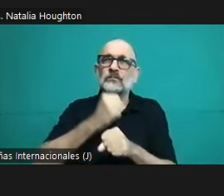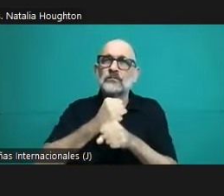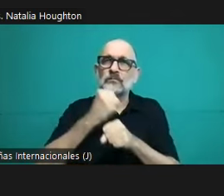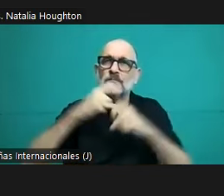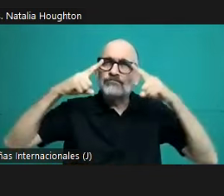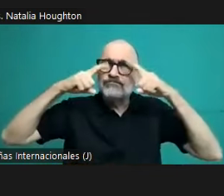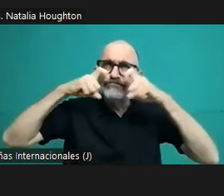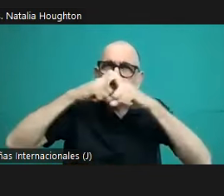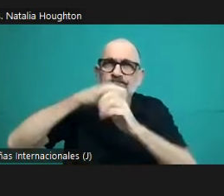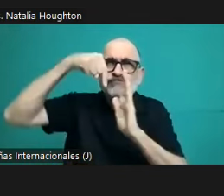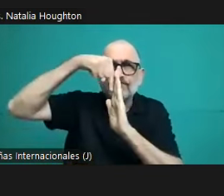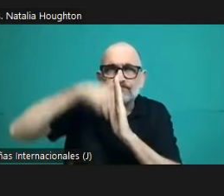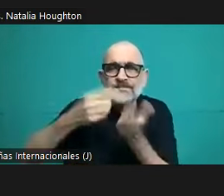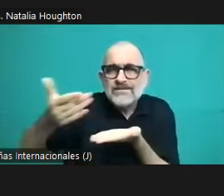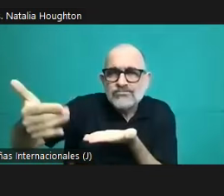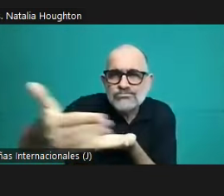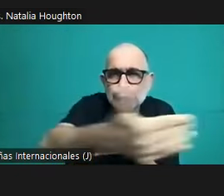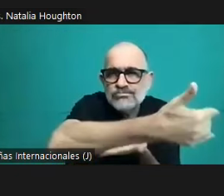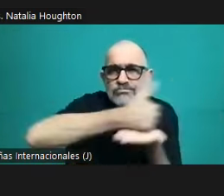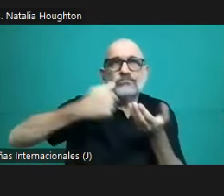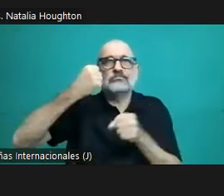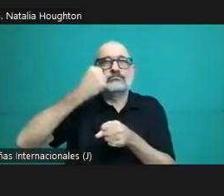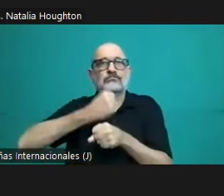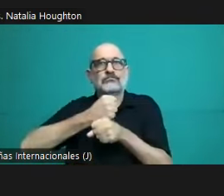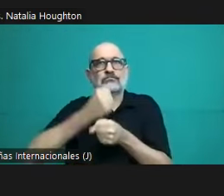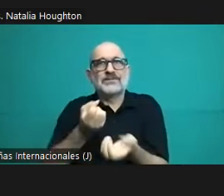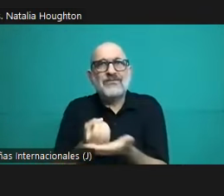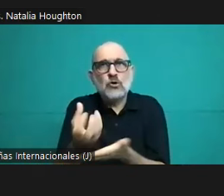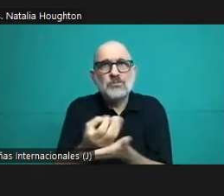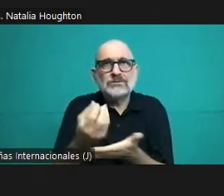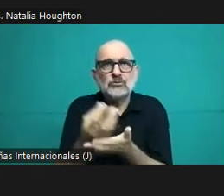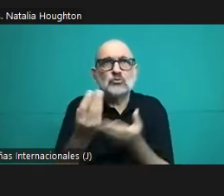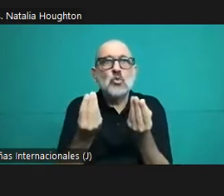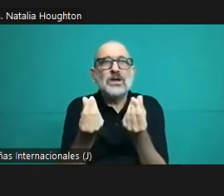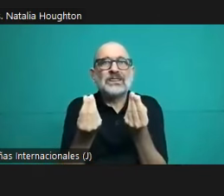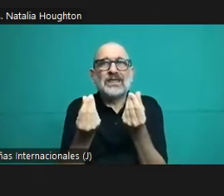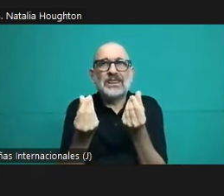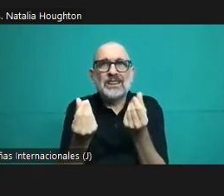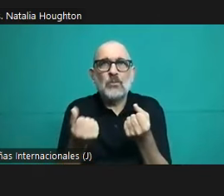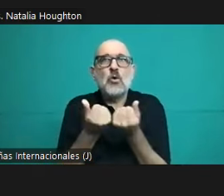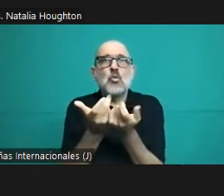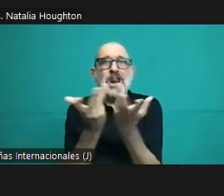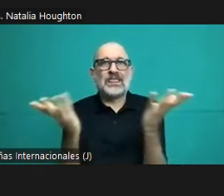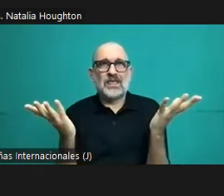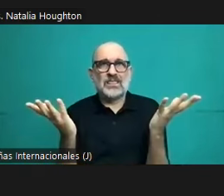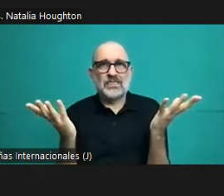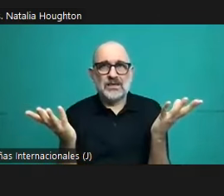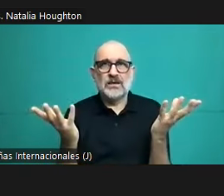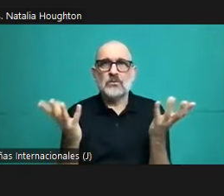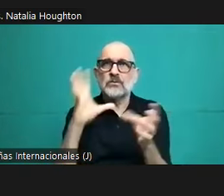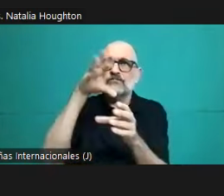information about, for example, polls of the population,